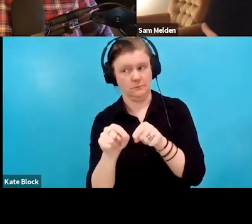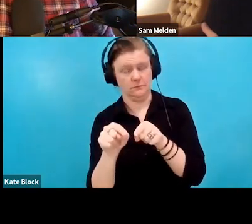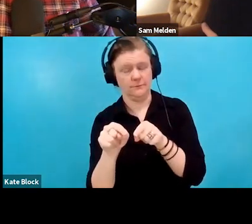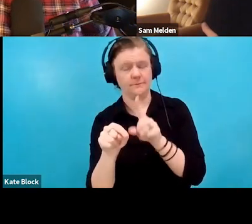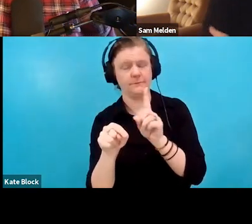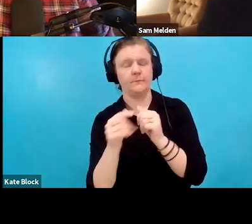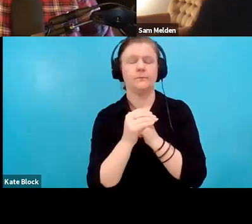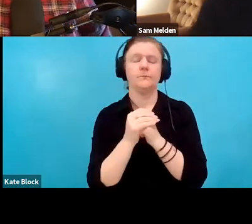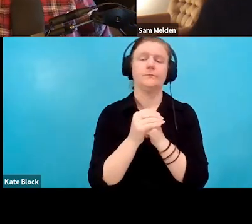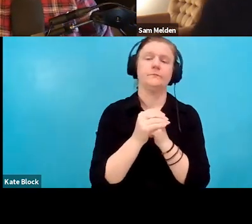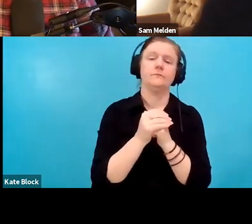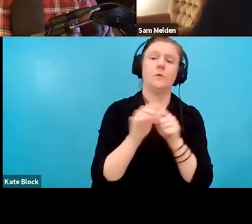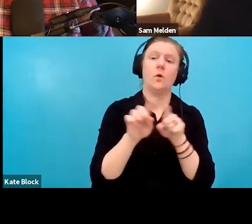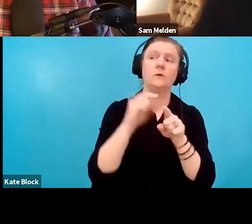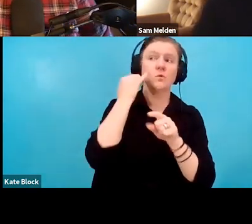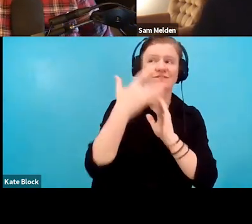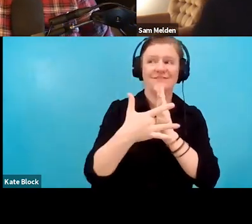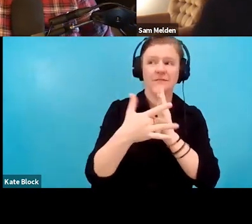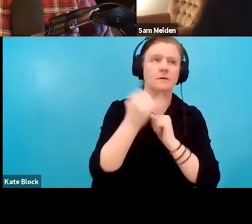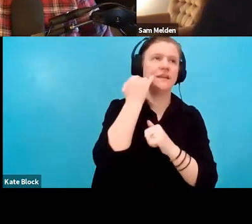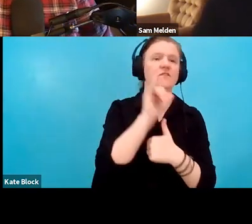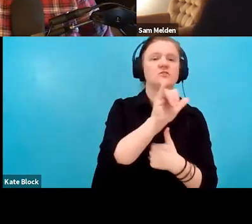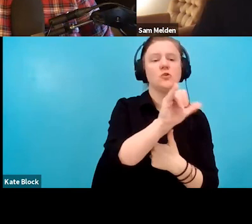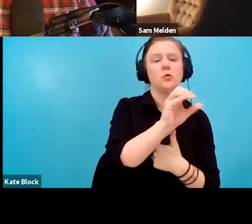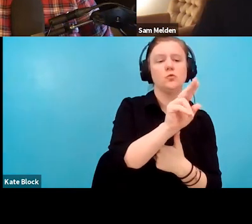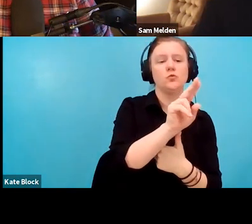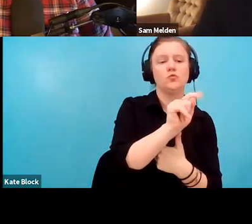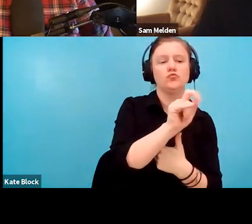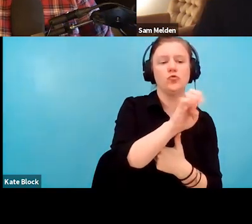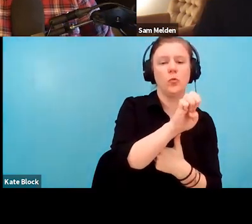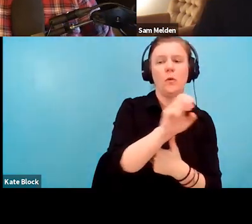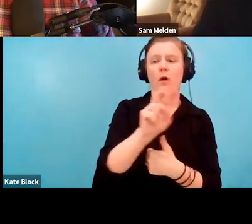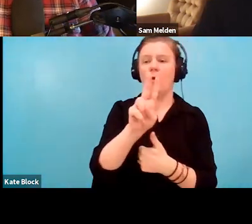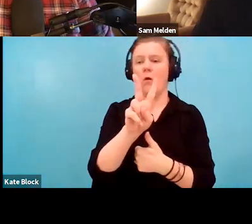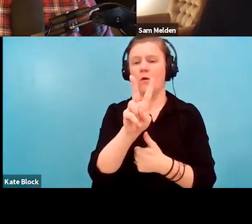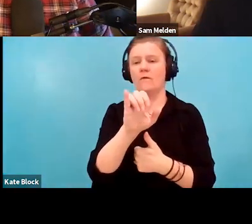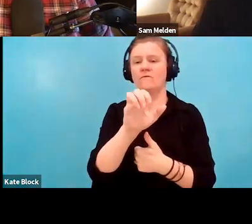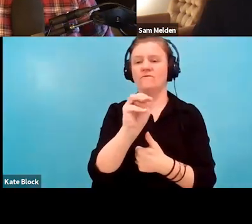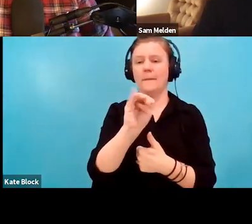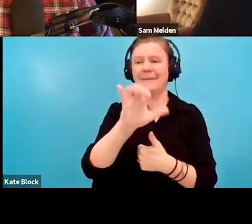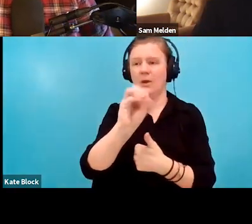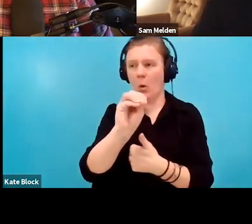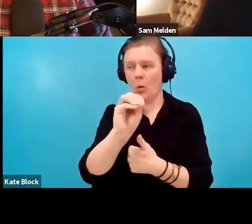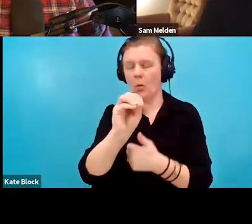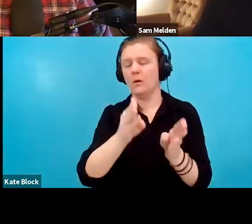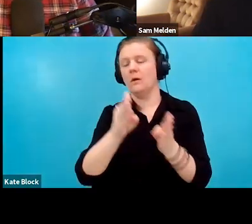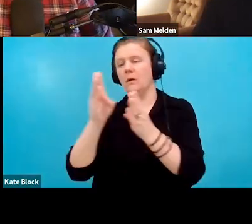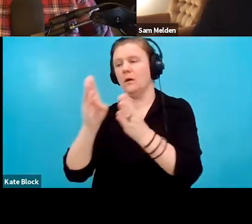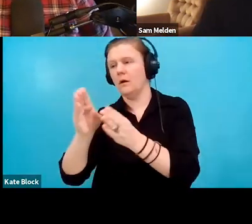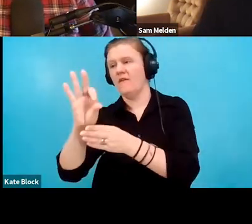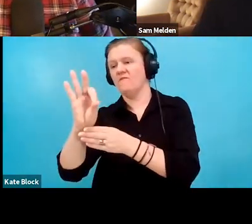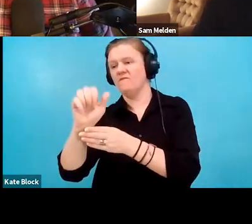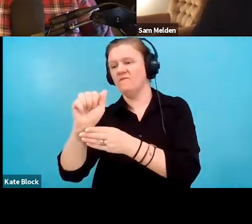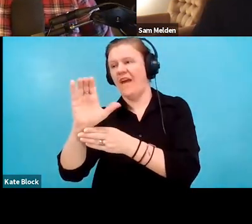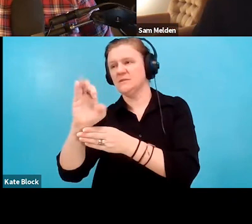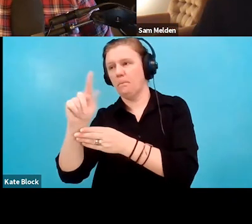Like depending on the platform, right? Like YouTube versus Vimeo versus Facebook, each of them has different limitations regarding